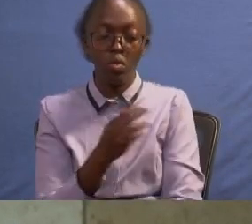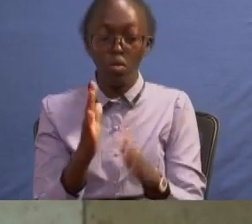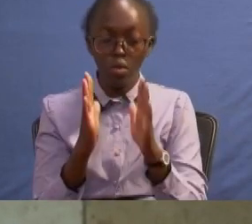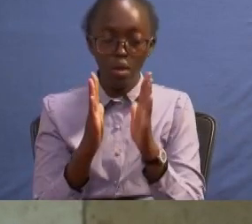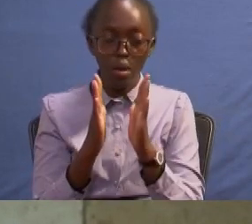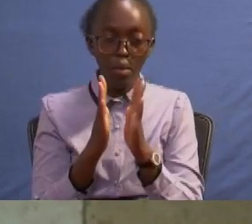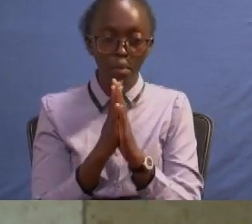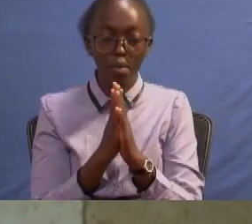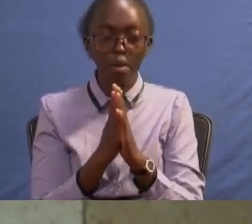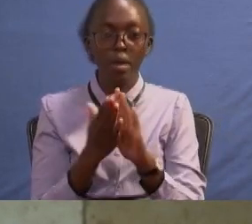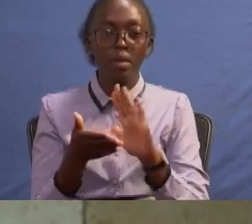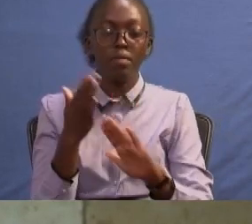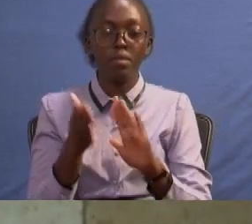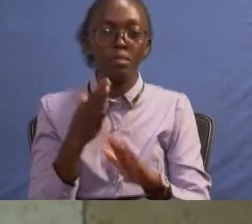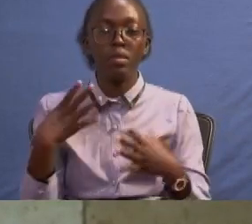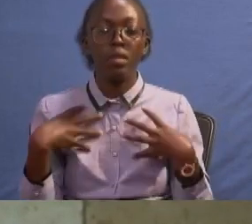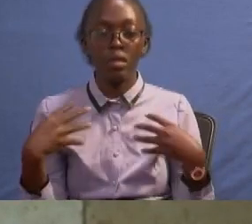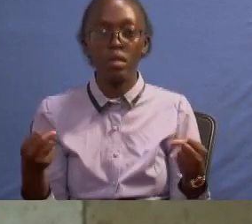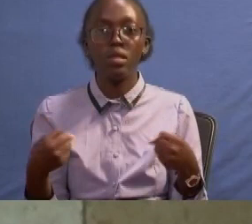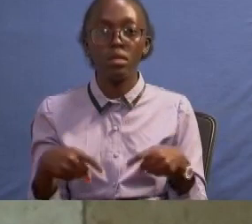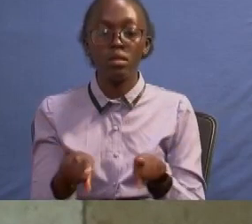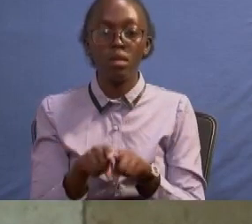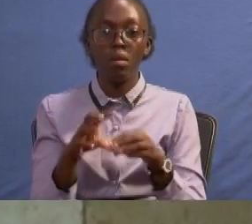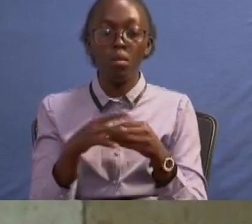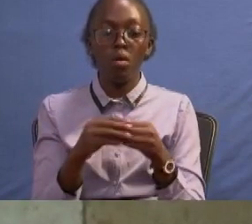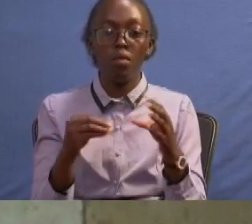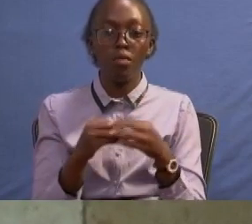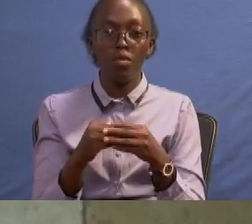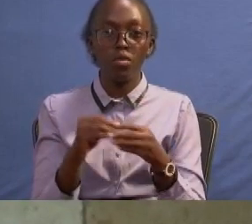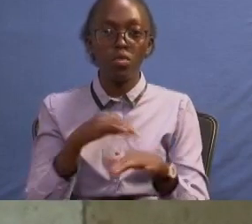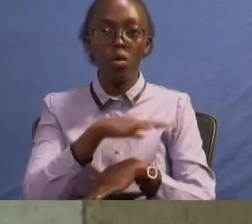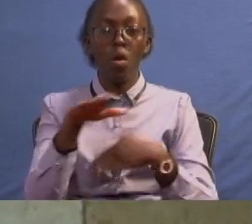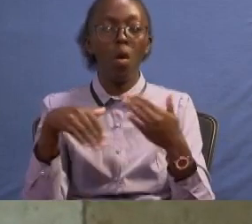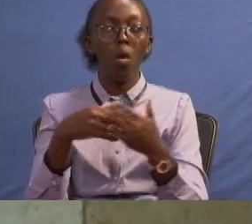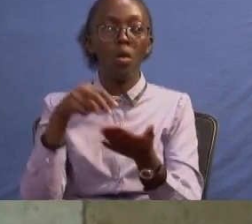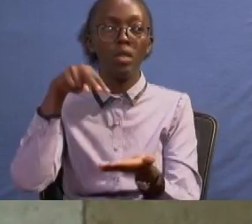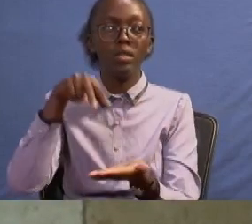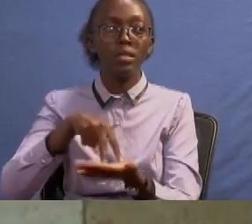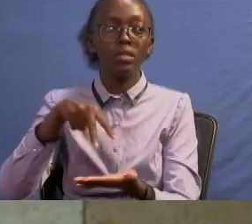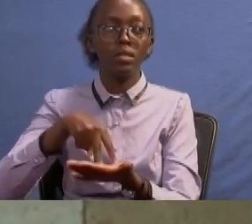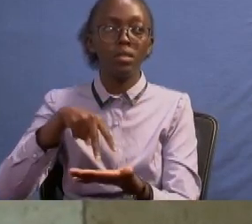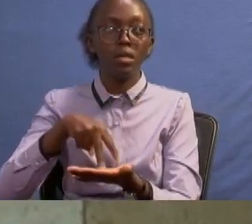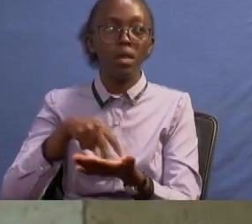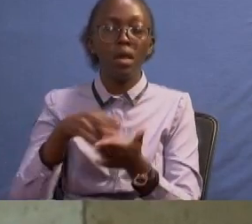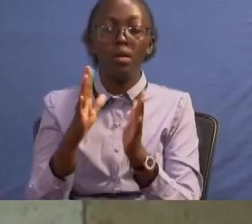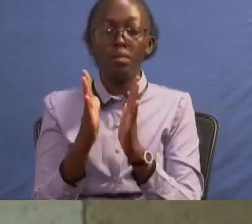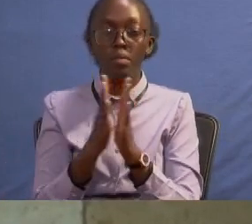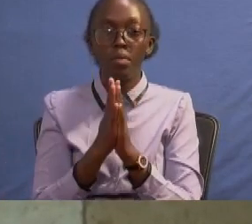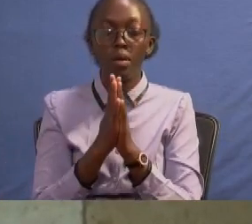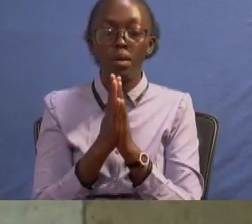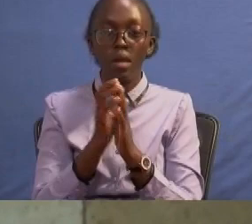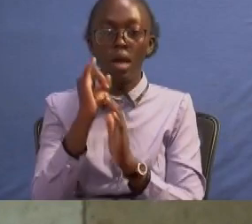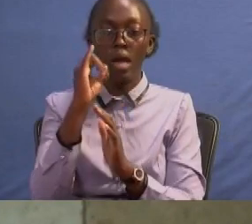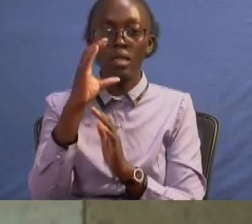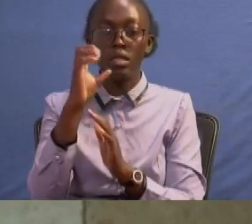shall be upon those who are in hospital. Maybe we can stand and we can pray for the one who is in hospital, in